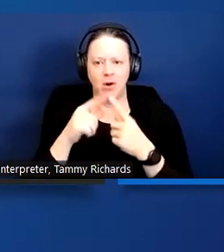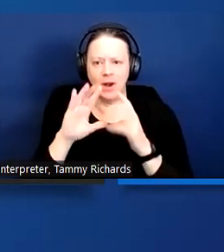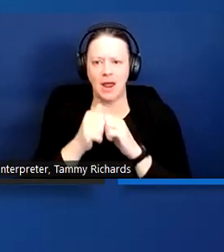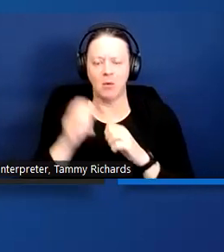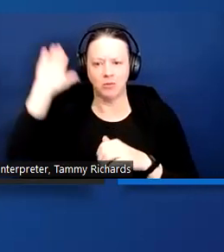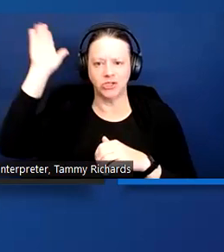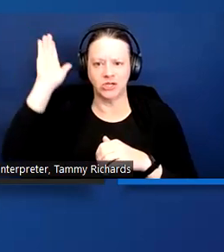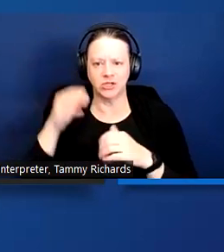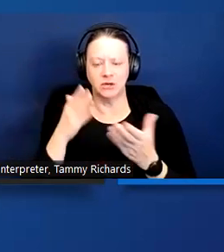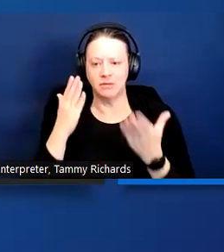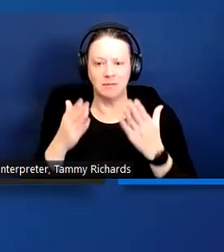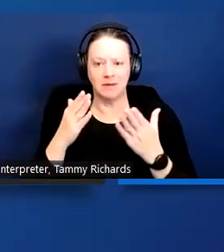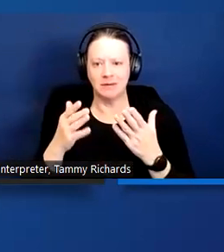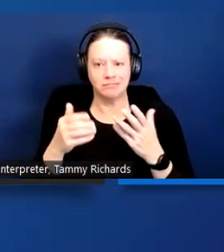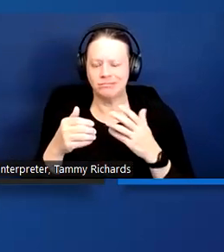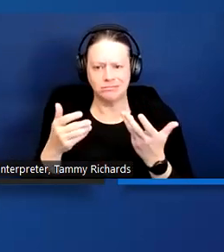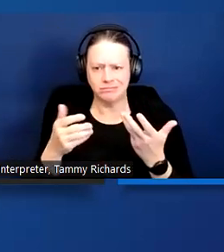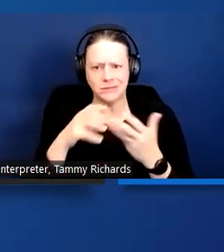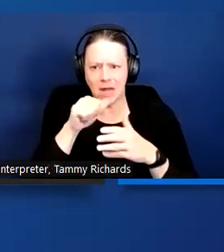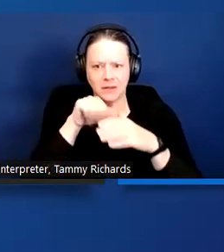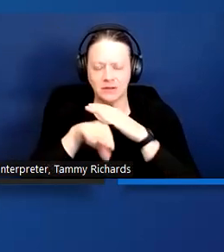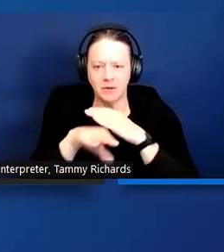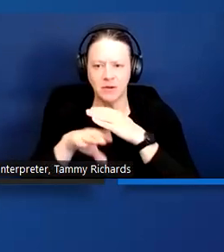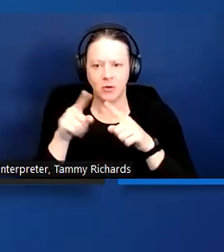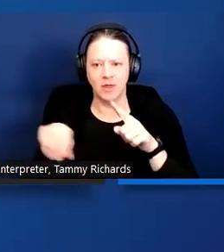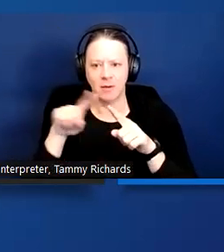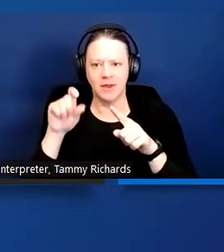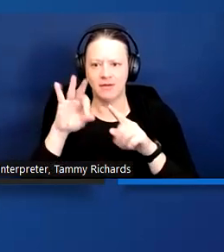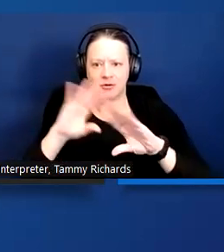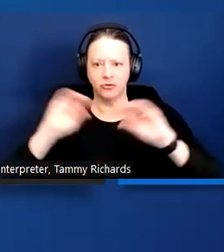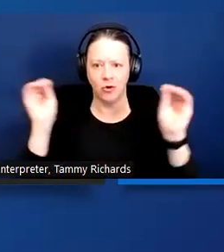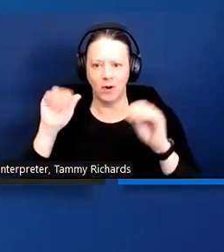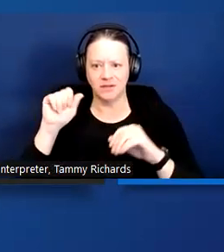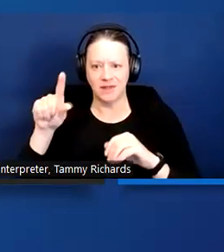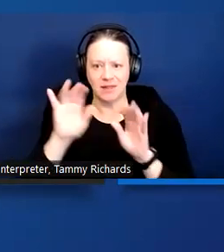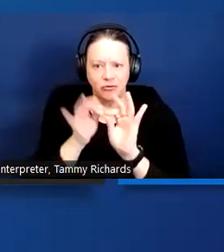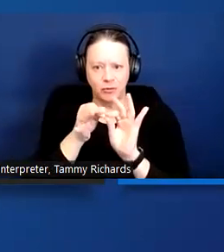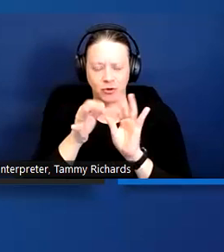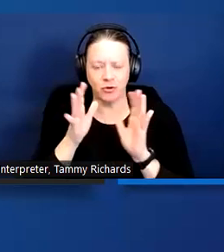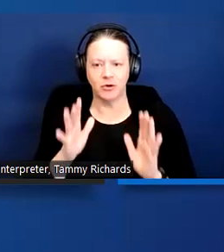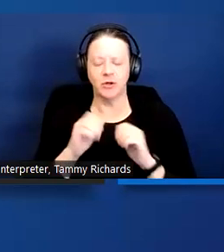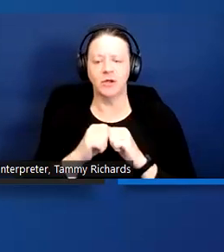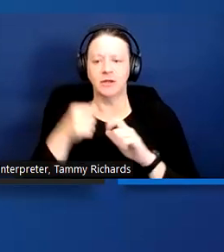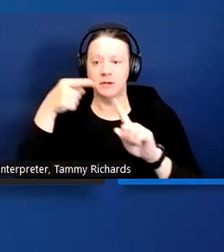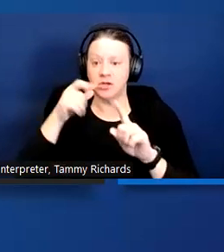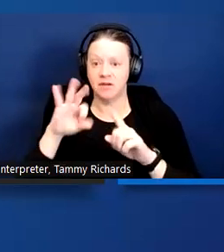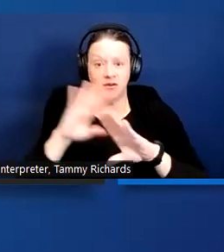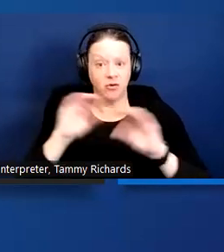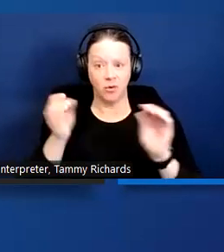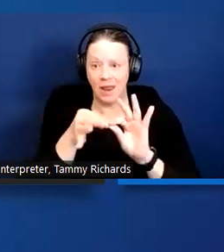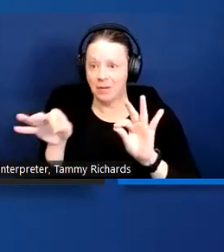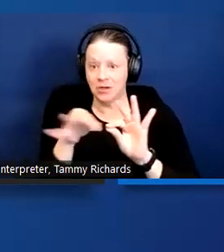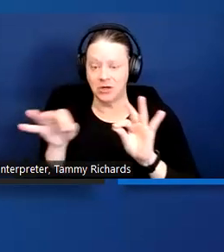presentation might not be accessible to them if there's no ASL interpretation, especially if there's no captioning, so you don't